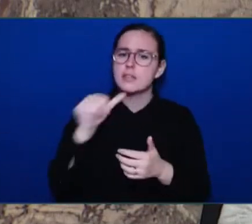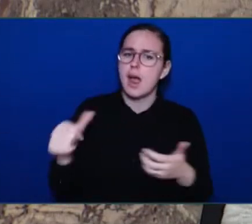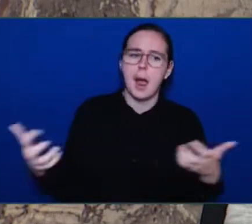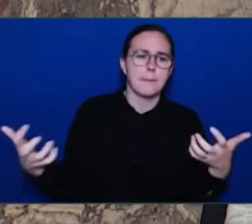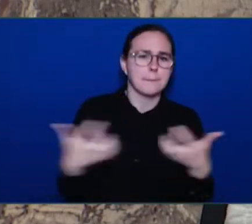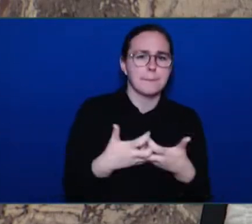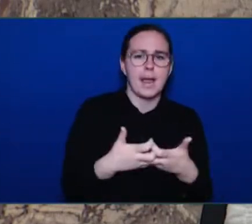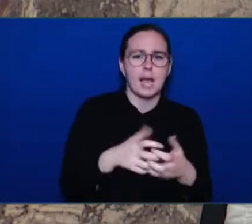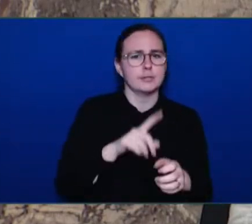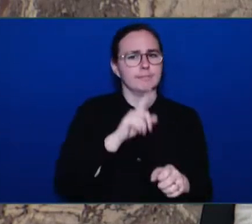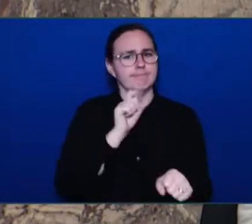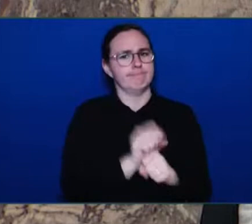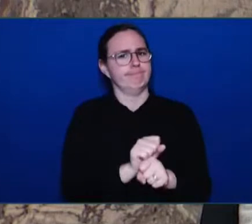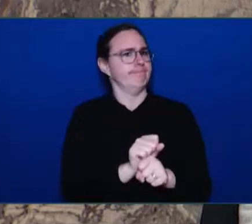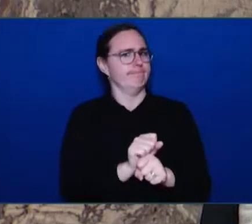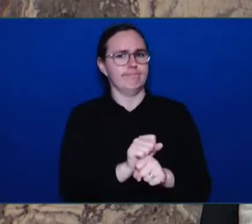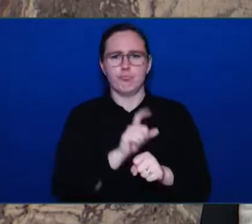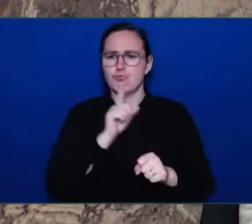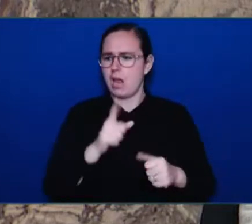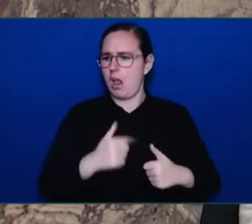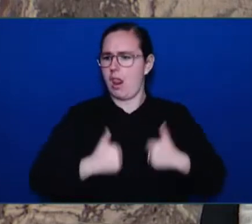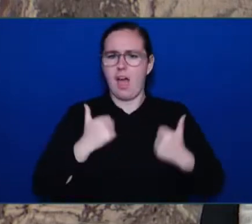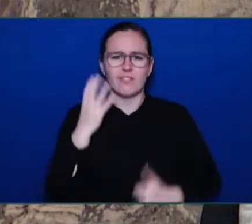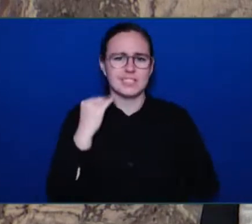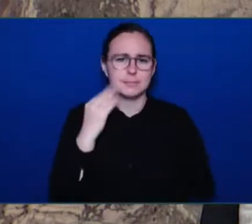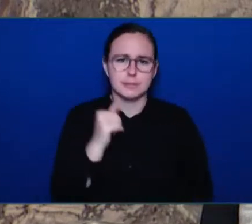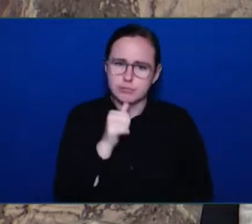End quote. That's coming from the coroner.